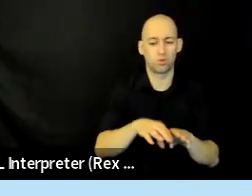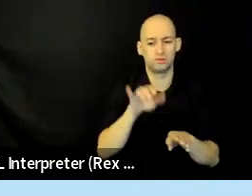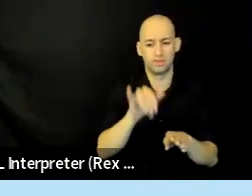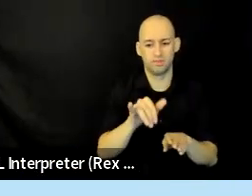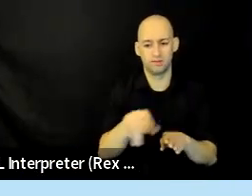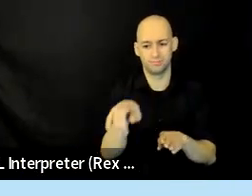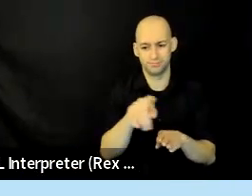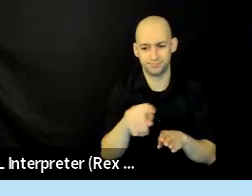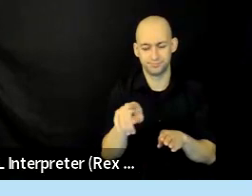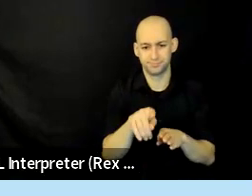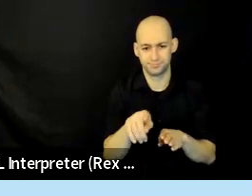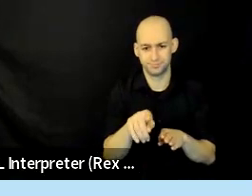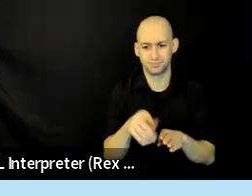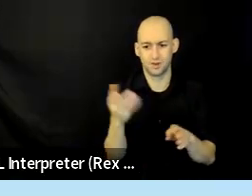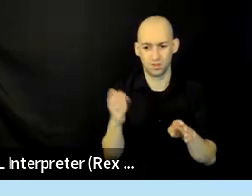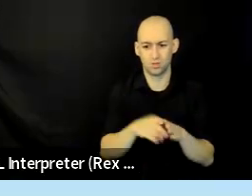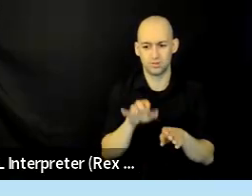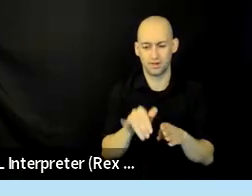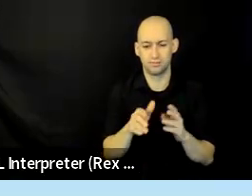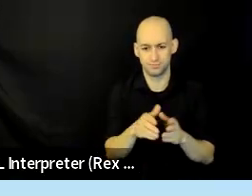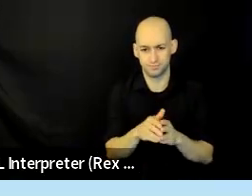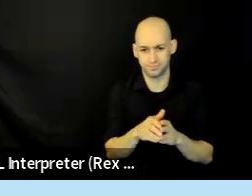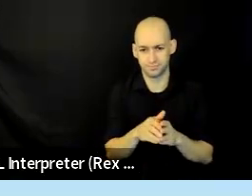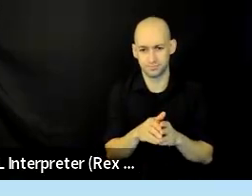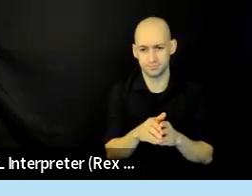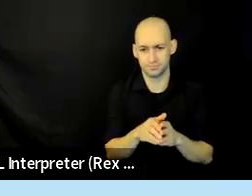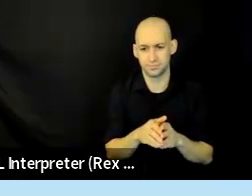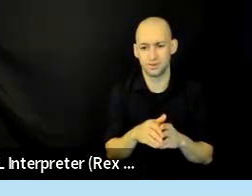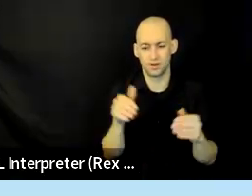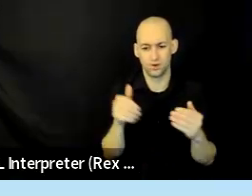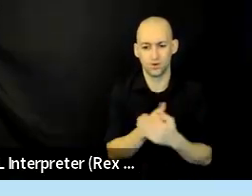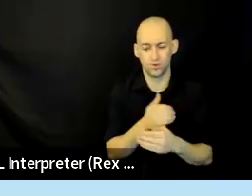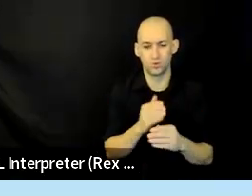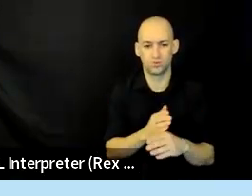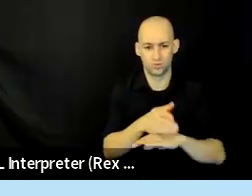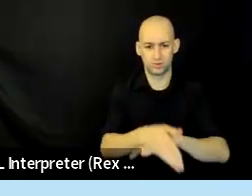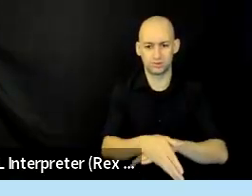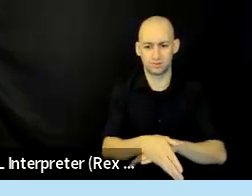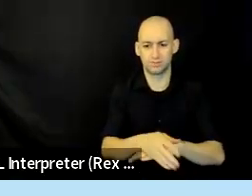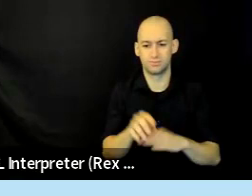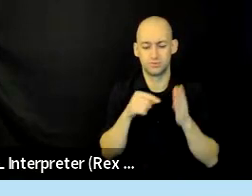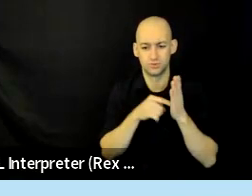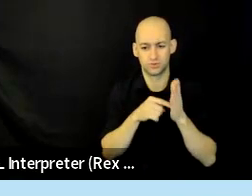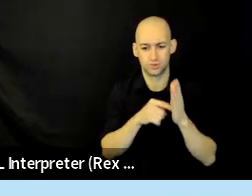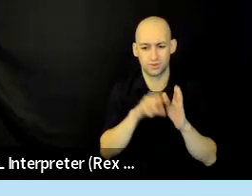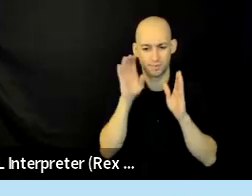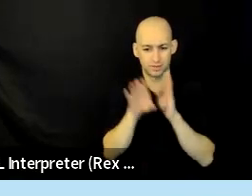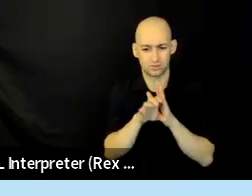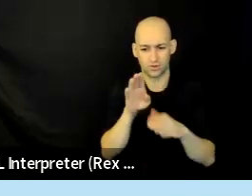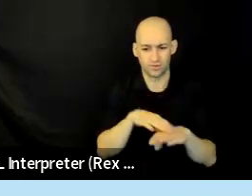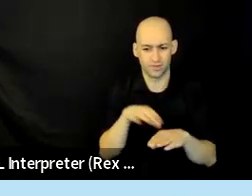Wilsona Road and US 101 intersection, build new undercrossing, a visualized image is shown on the